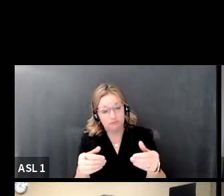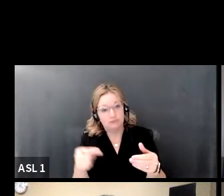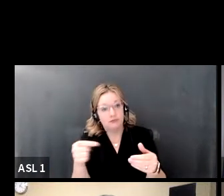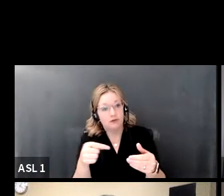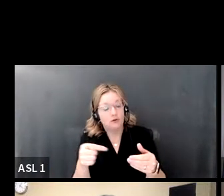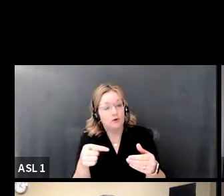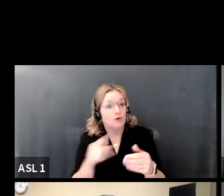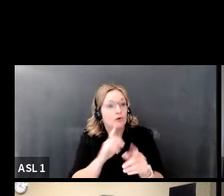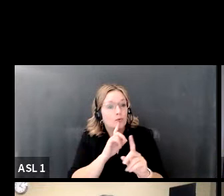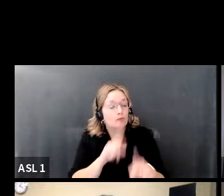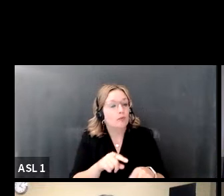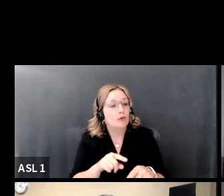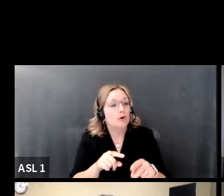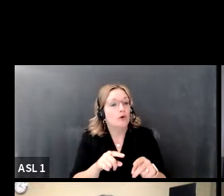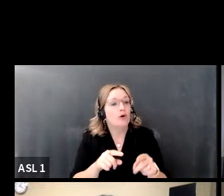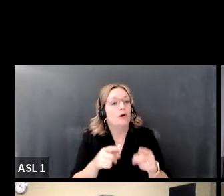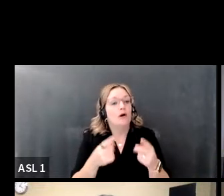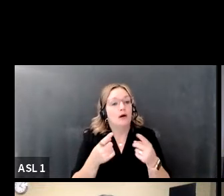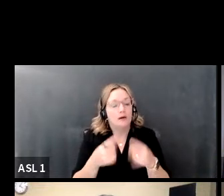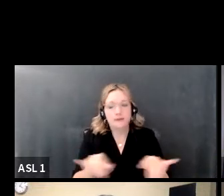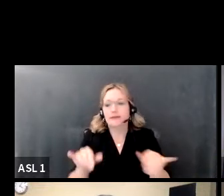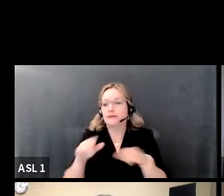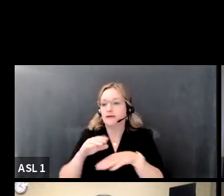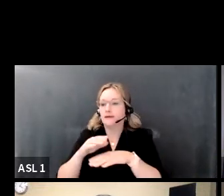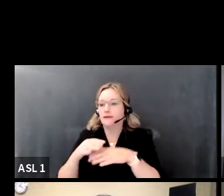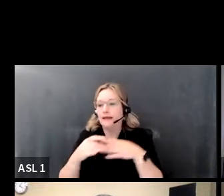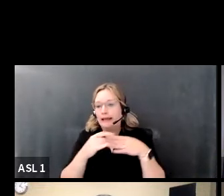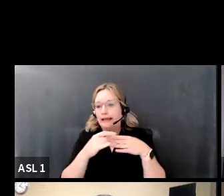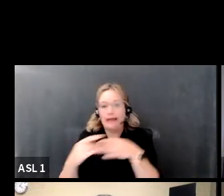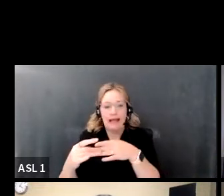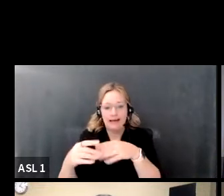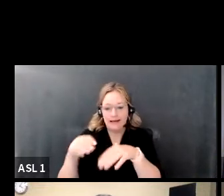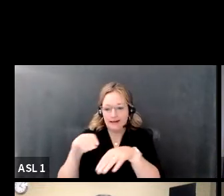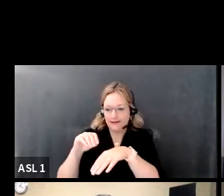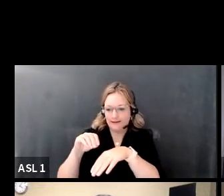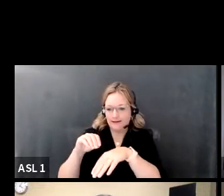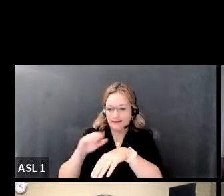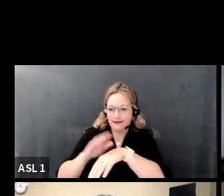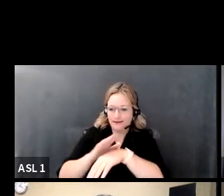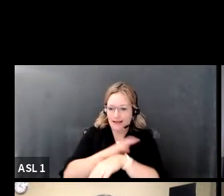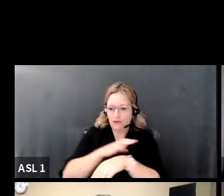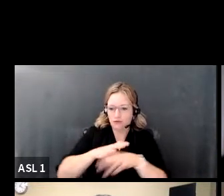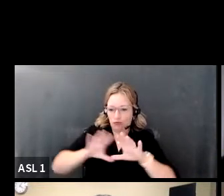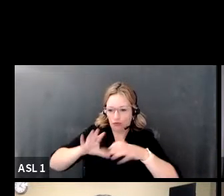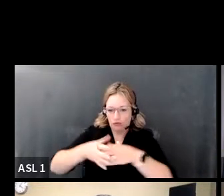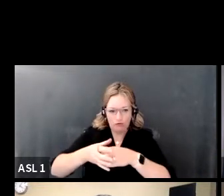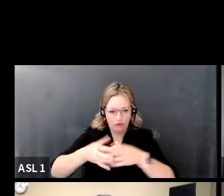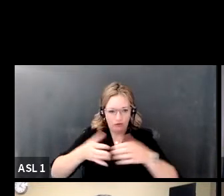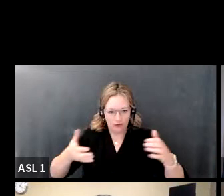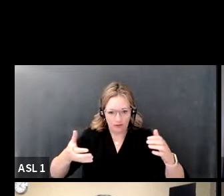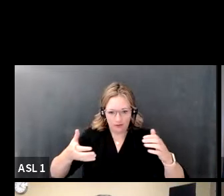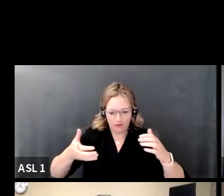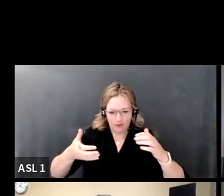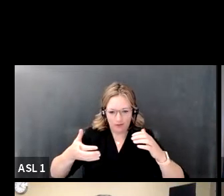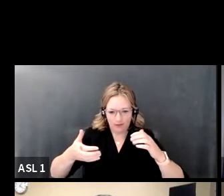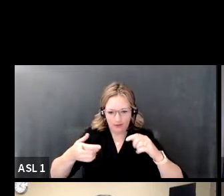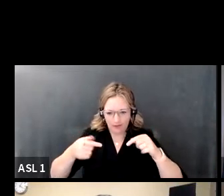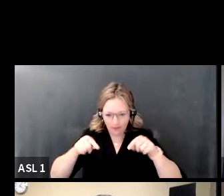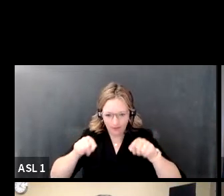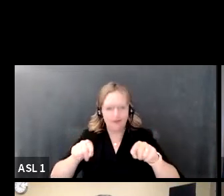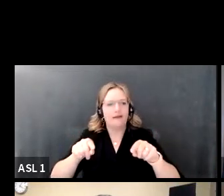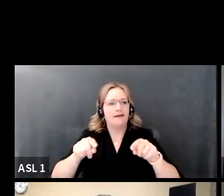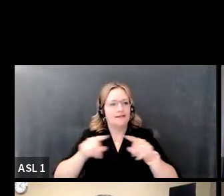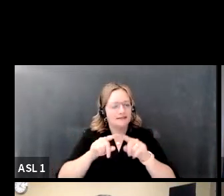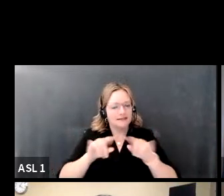time as the as the guiding council was being developed for whatever combination of reasons and it's been explained to us again we'll have to agree to disagree on some of